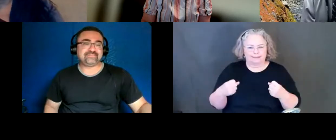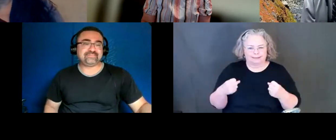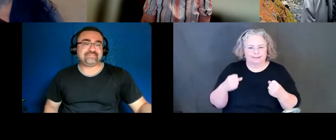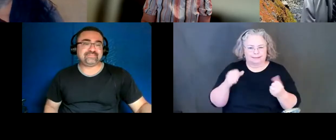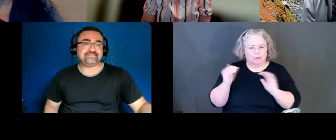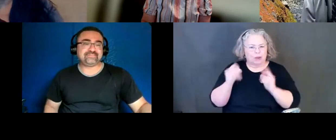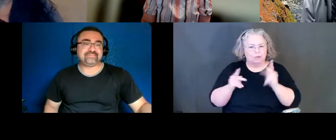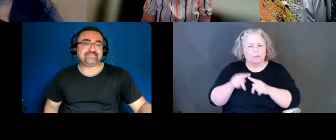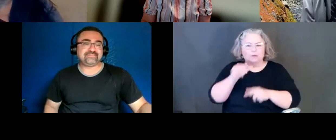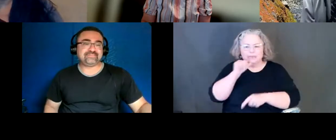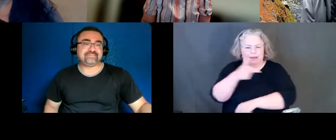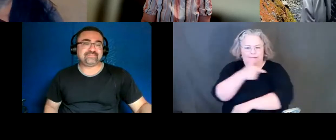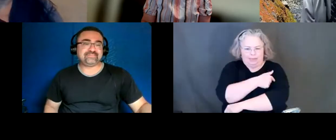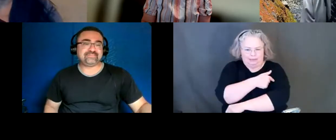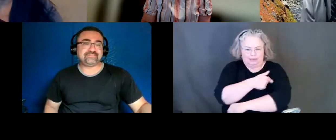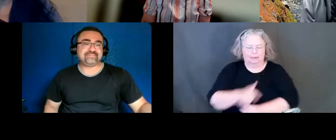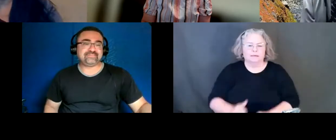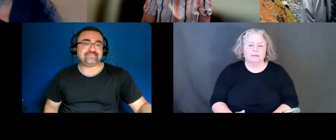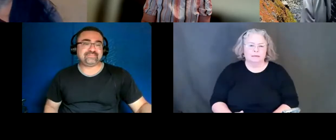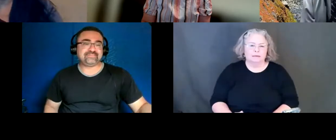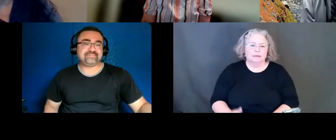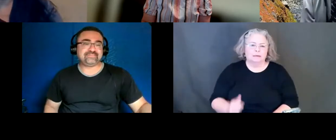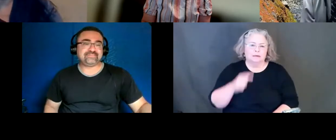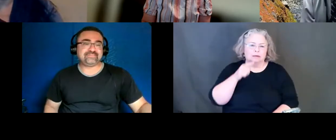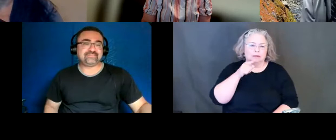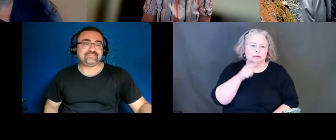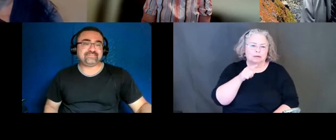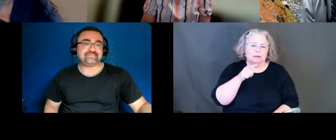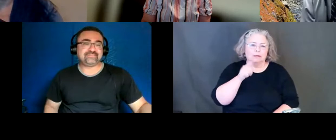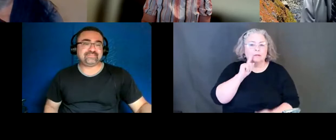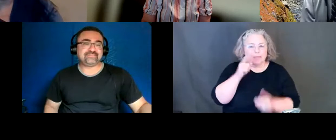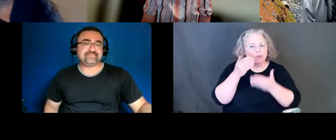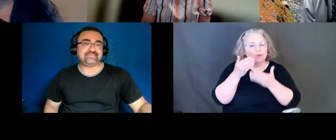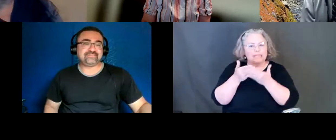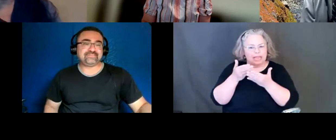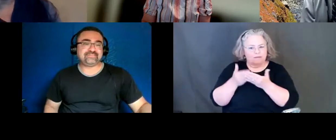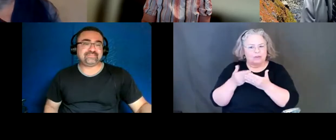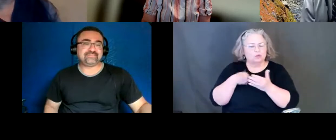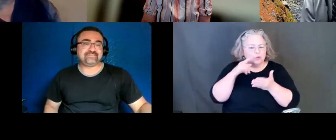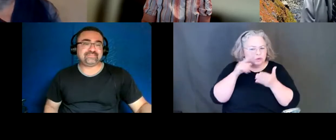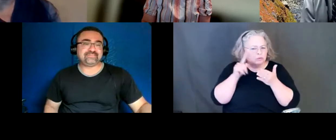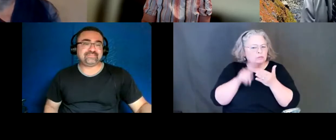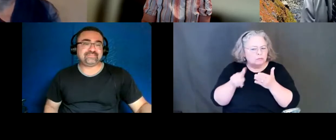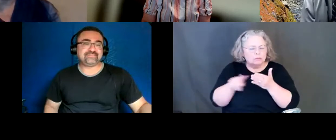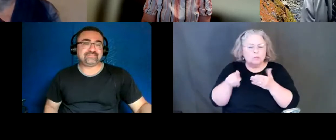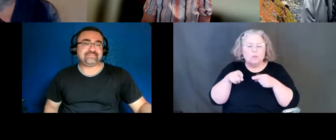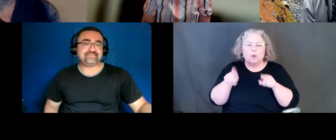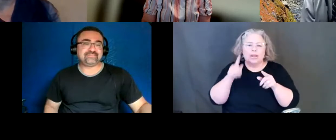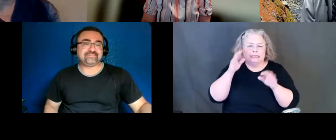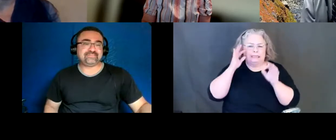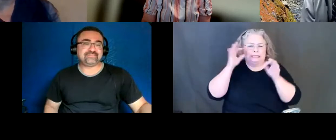I also wanted to point out that that is the evidence we were looking at when we decided to